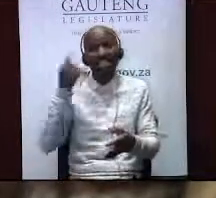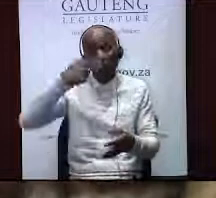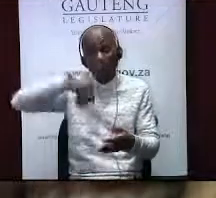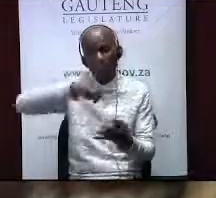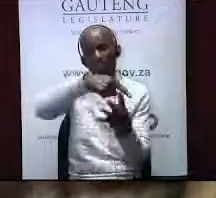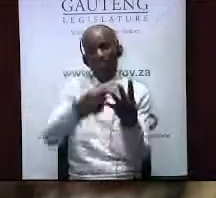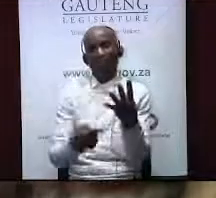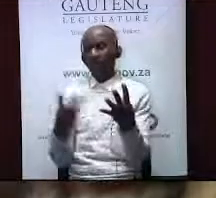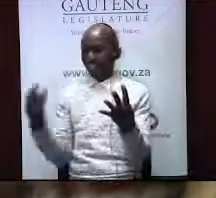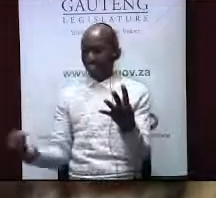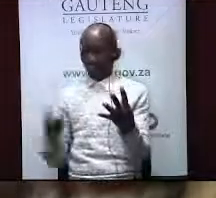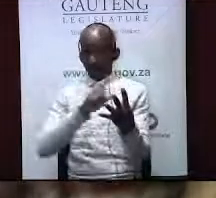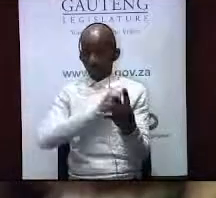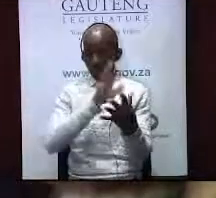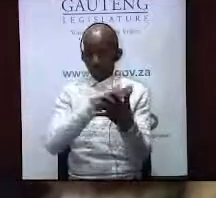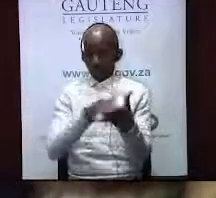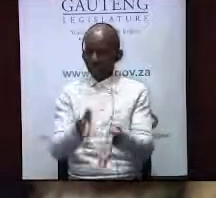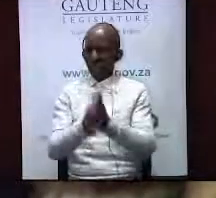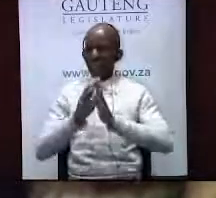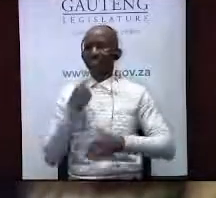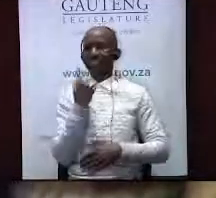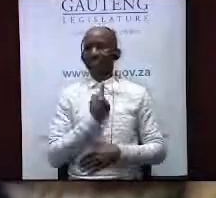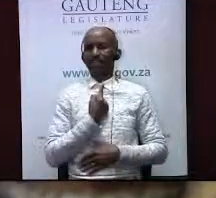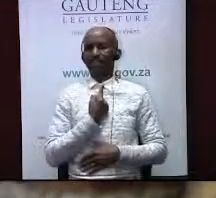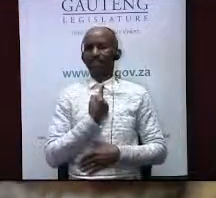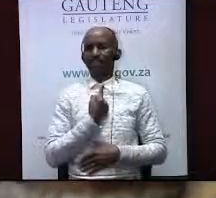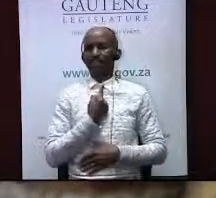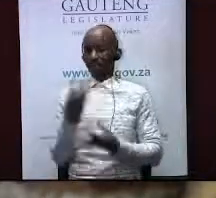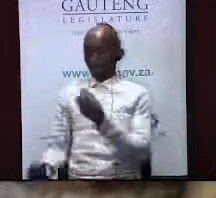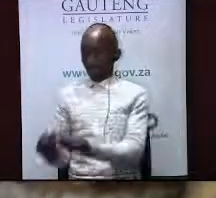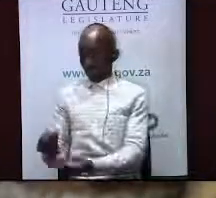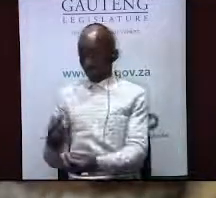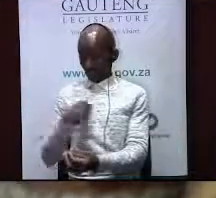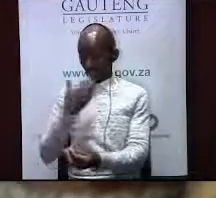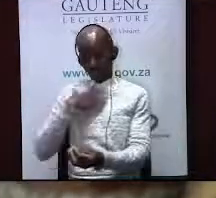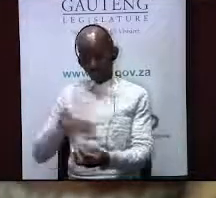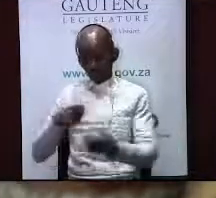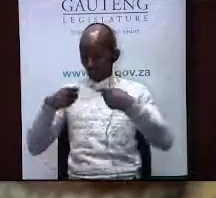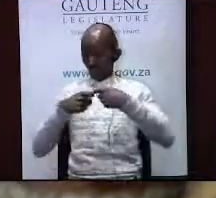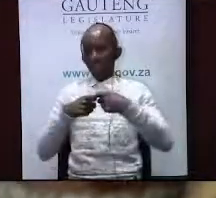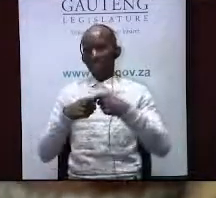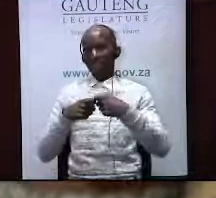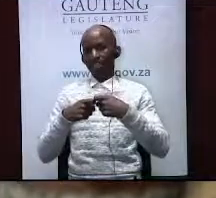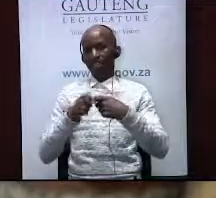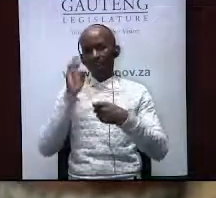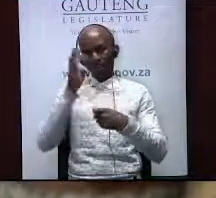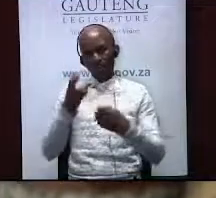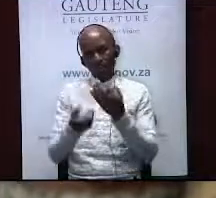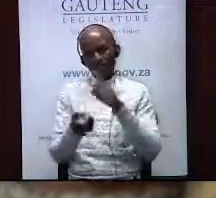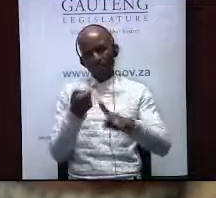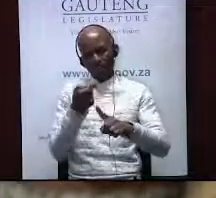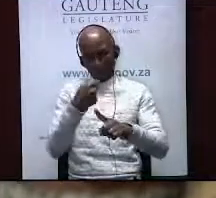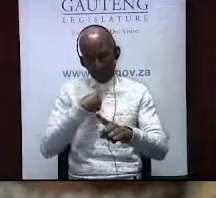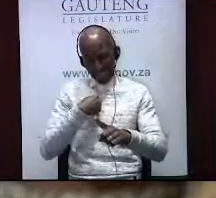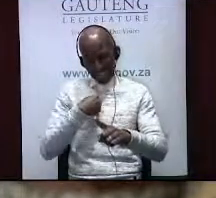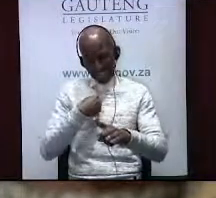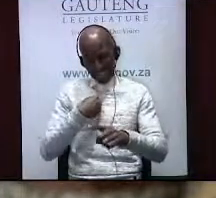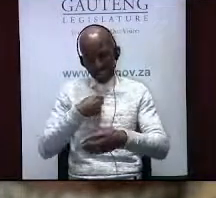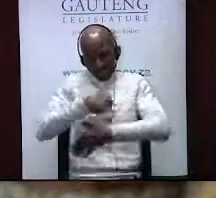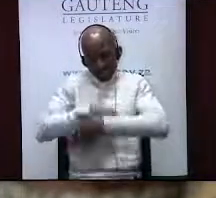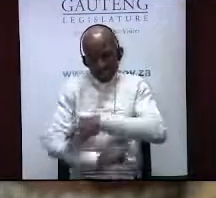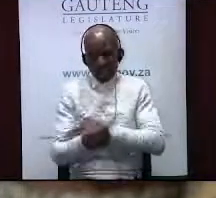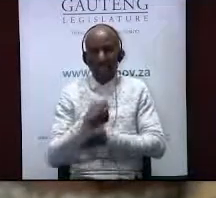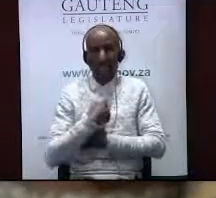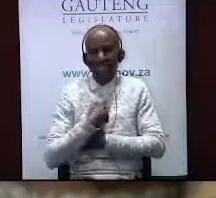4 kids because I asked myself gore bana ba o ke batlang go ba lwanela bana, are they from my own stomach